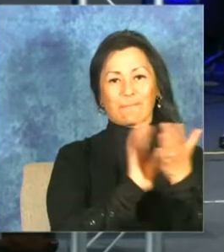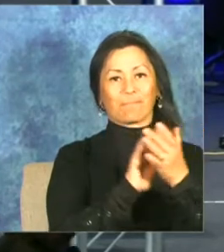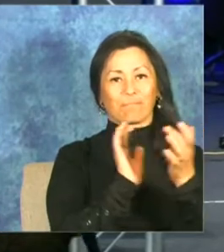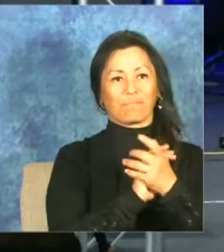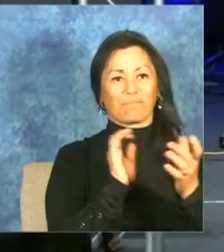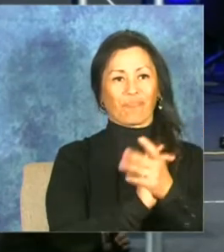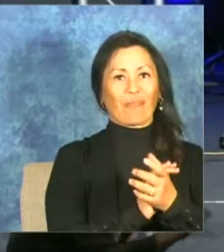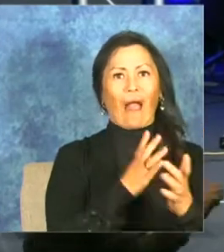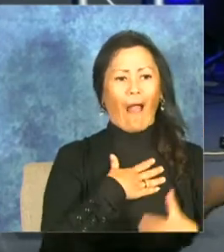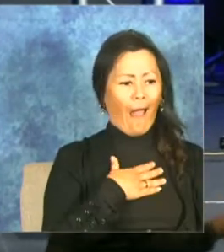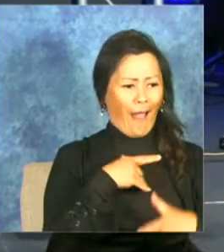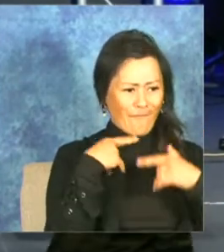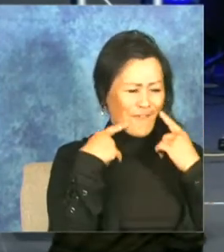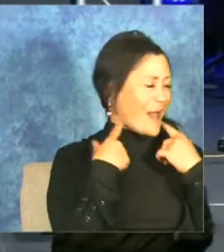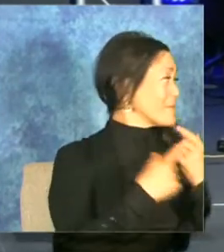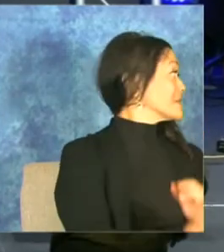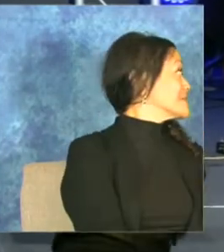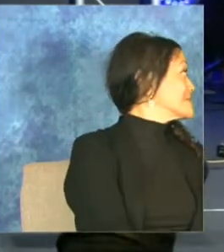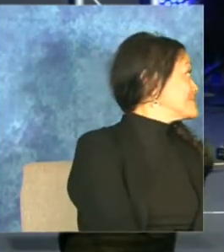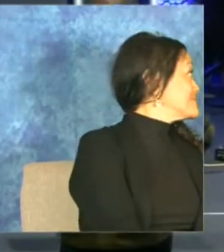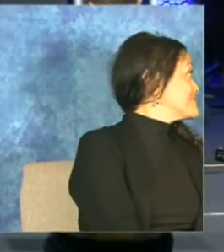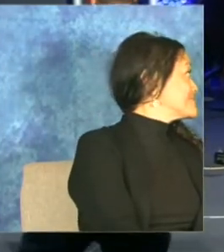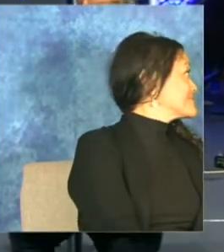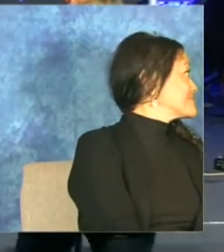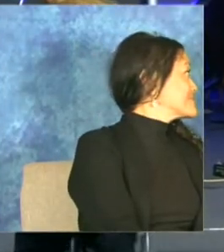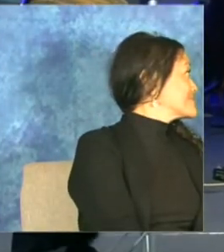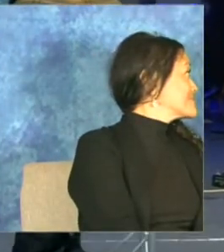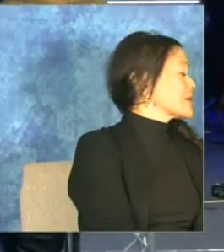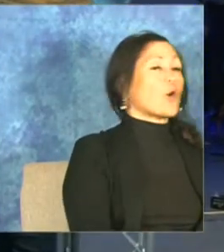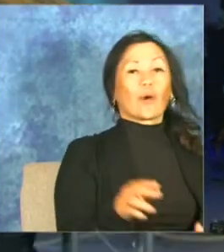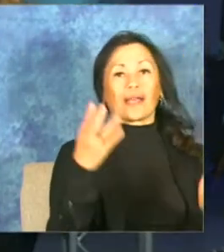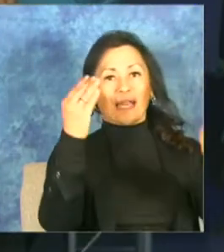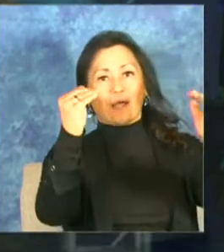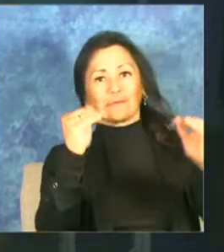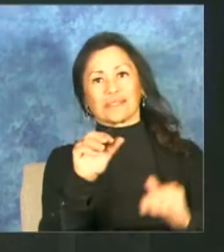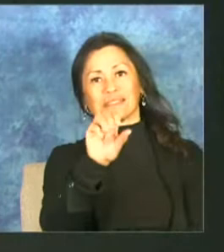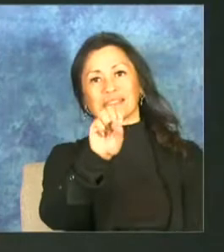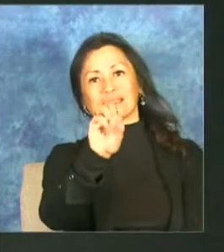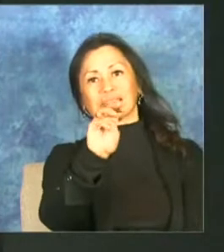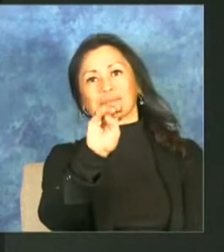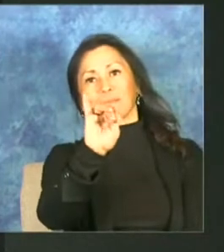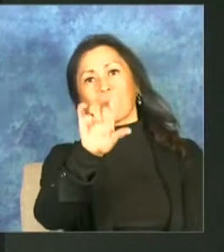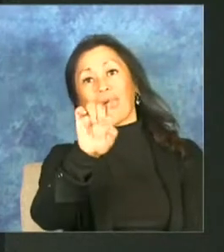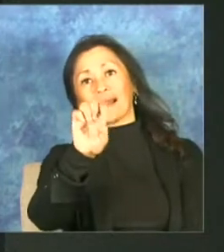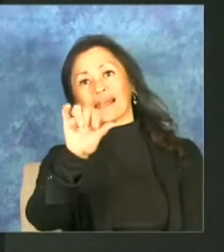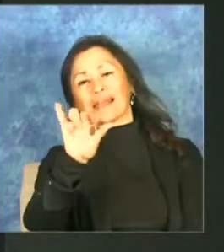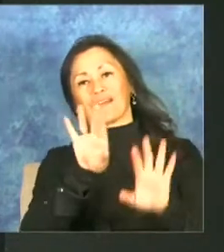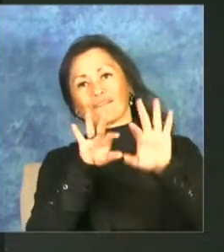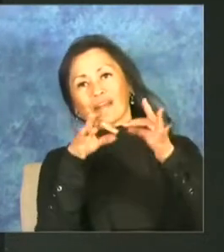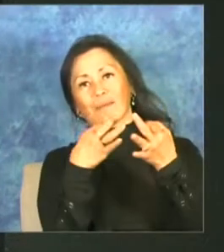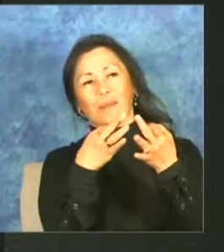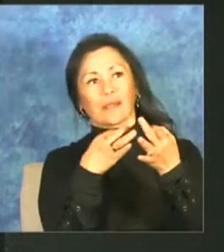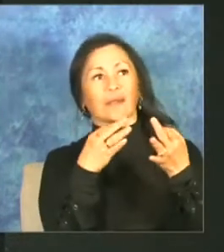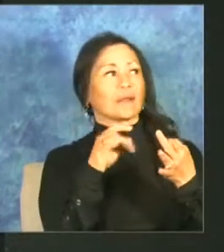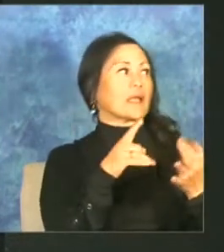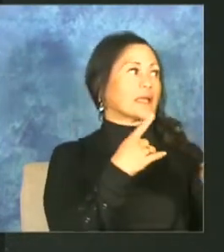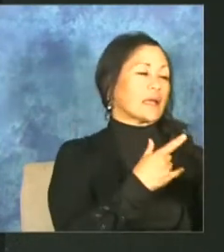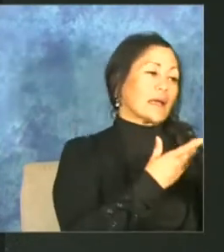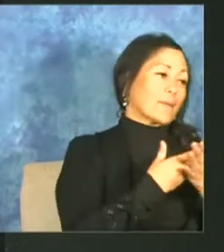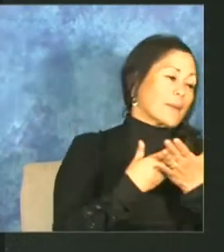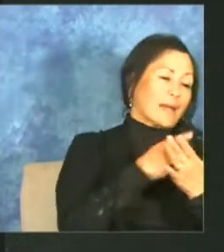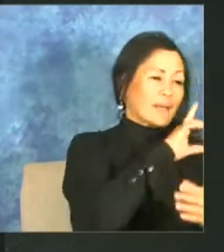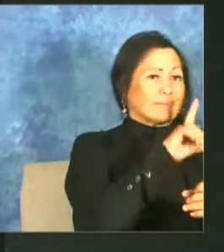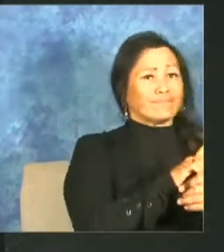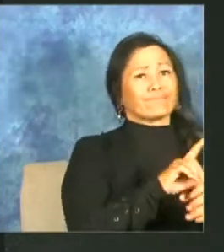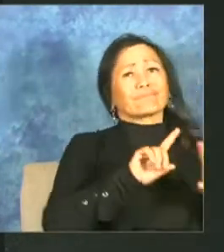could have the smiley family come and join me up on the stage. We did have to do a baby dedication today, but on